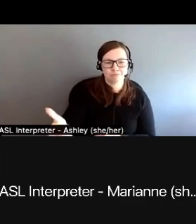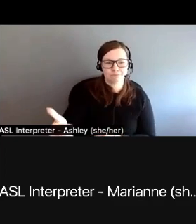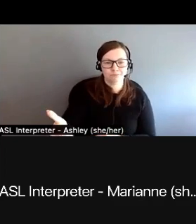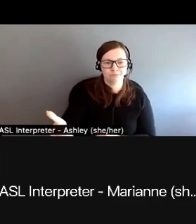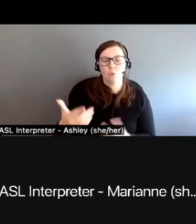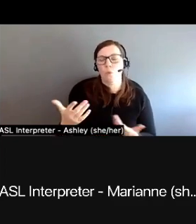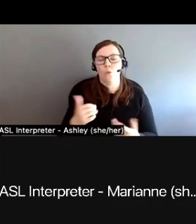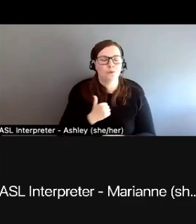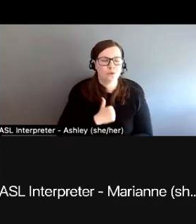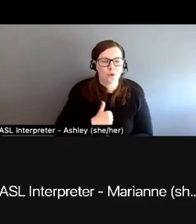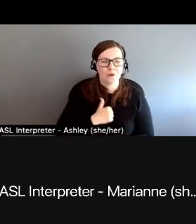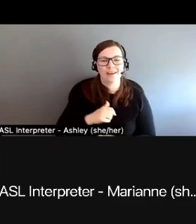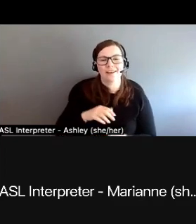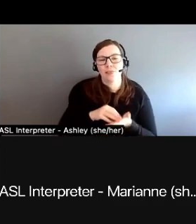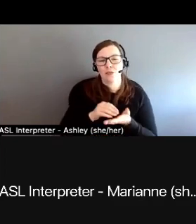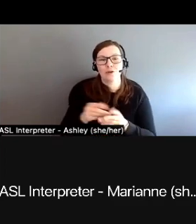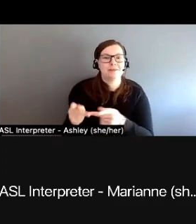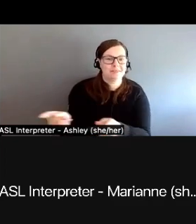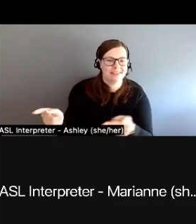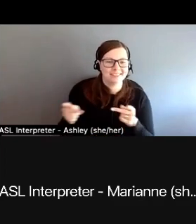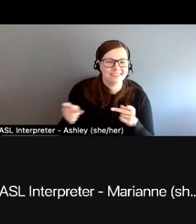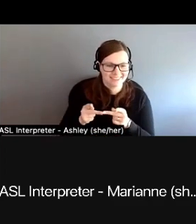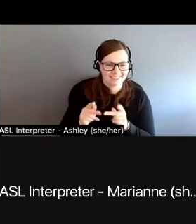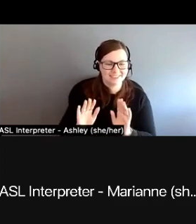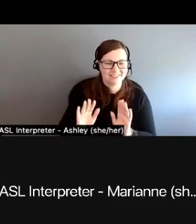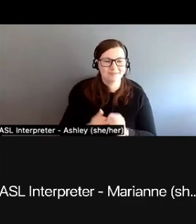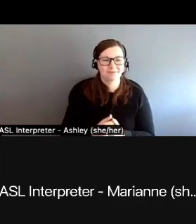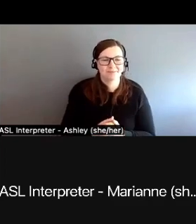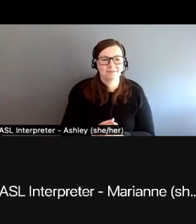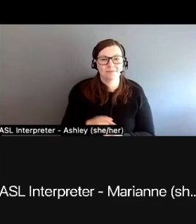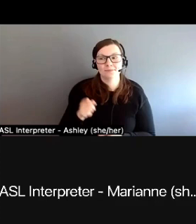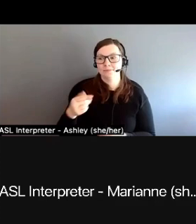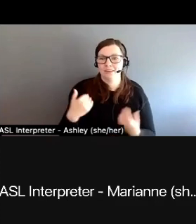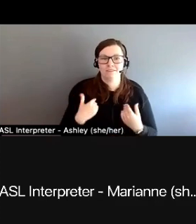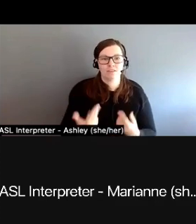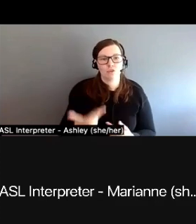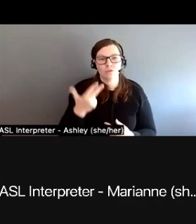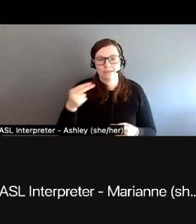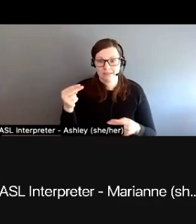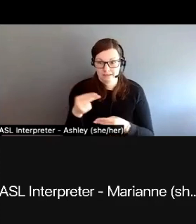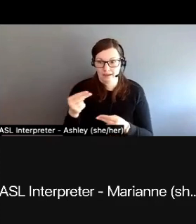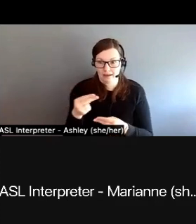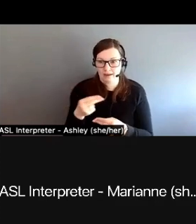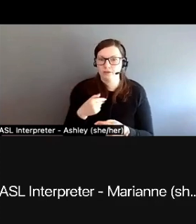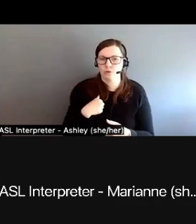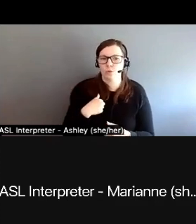Place. Sorry, and you guys have 3 slides. So just let me know when